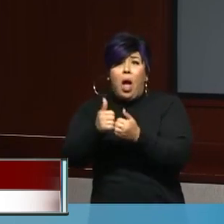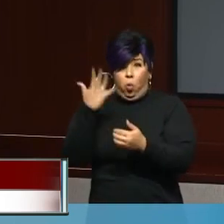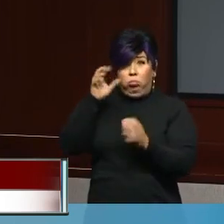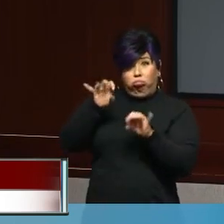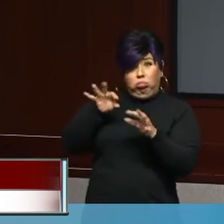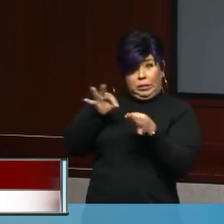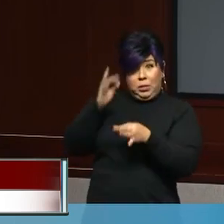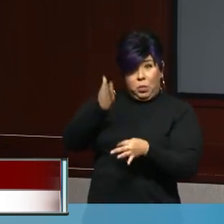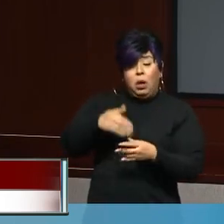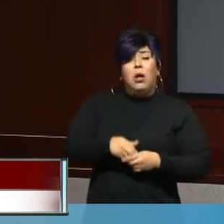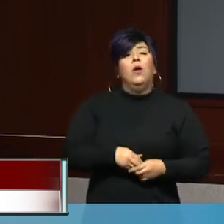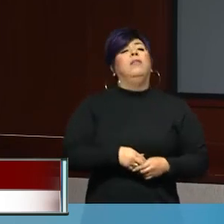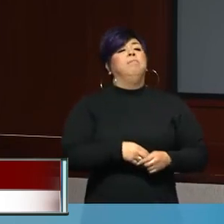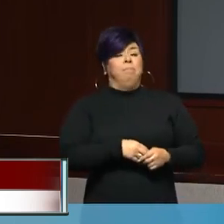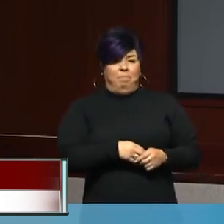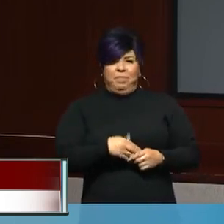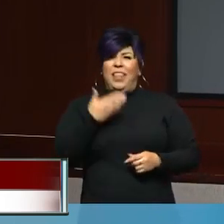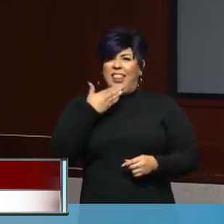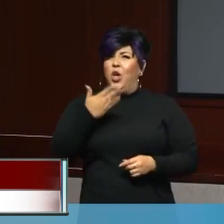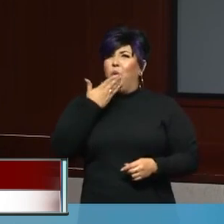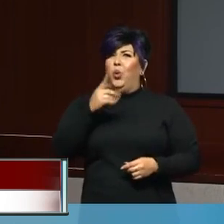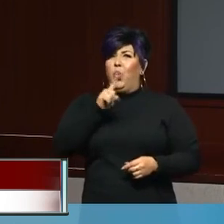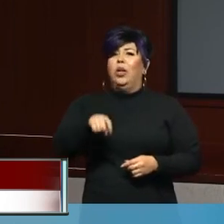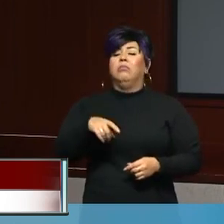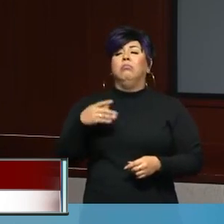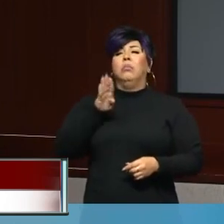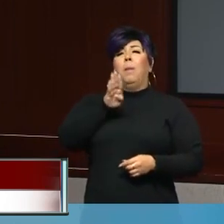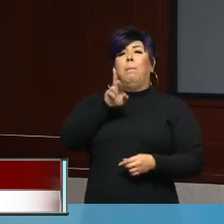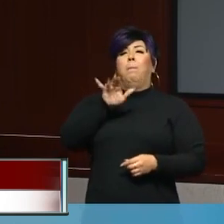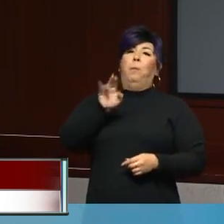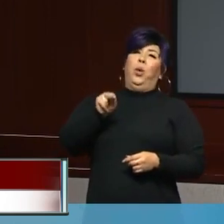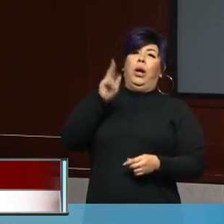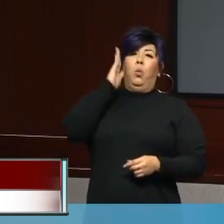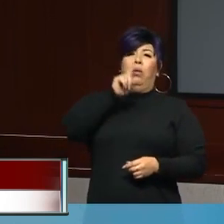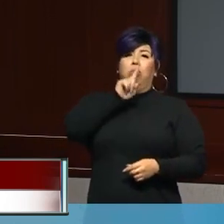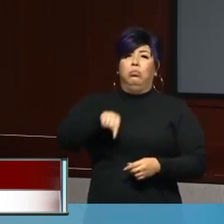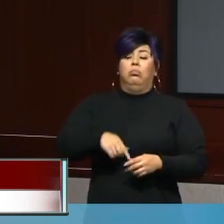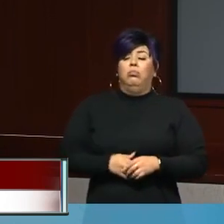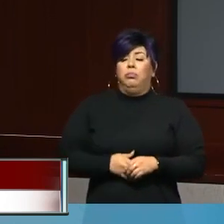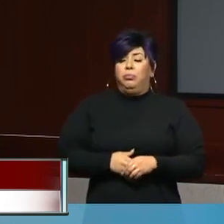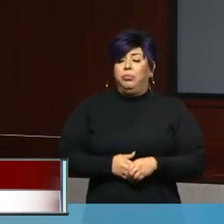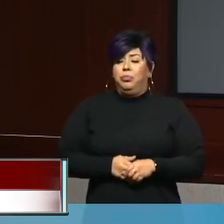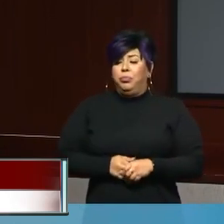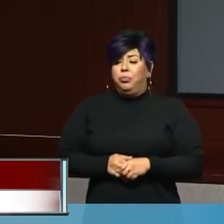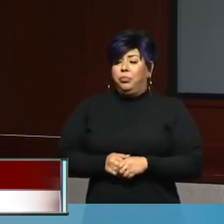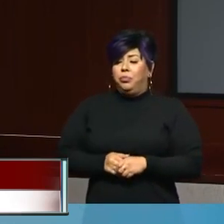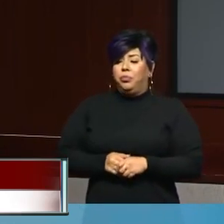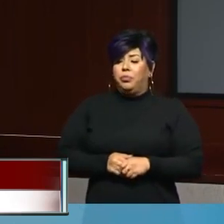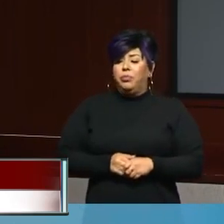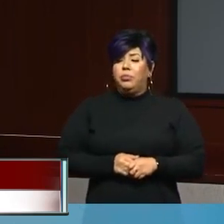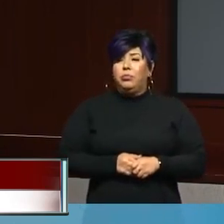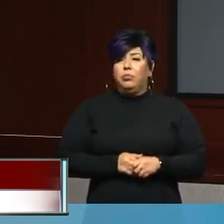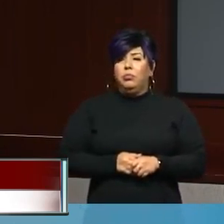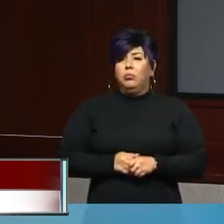Thanks for the question, Sam. I think that's another Brent Kerrigan question, so give us a second while she comes back.